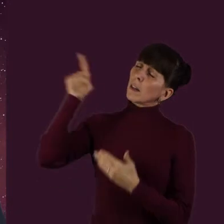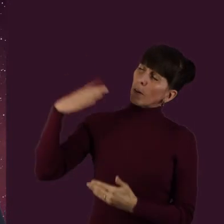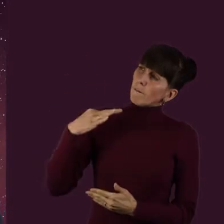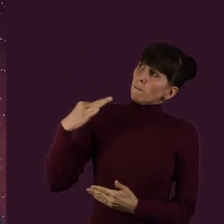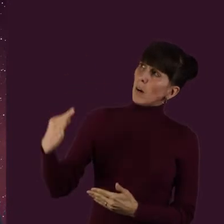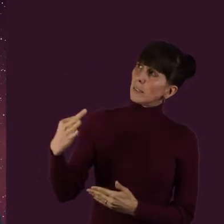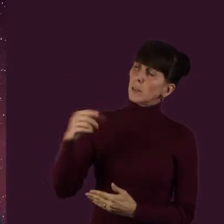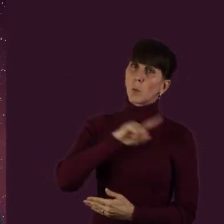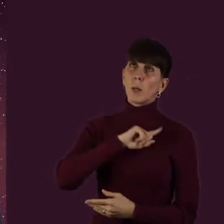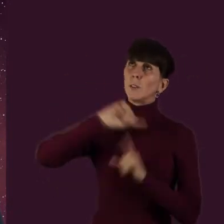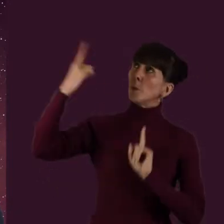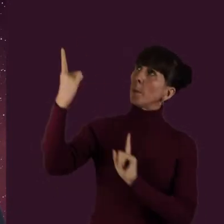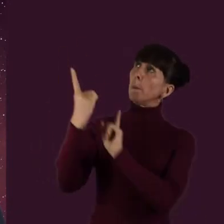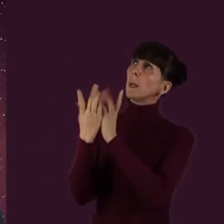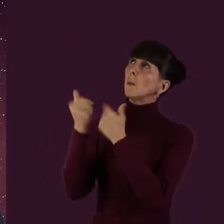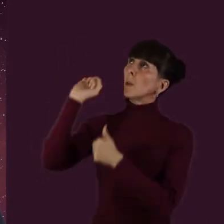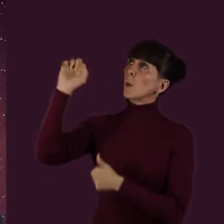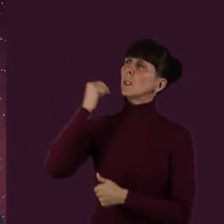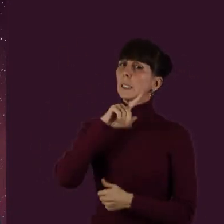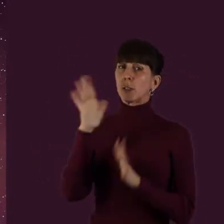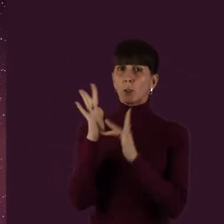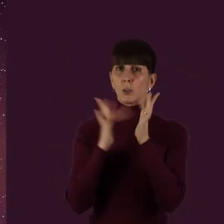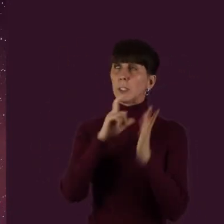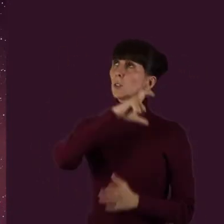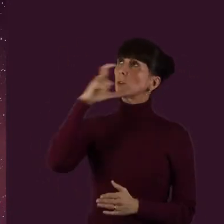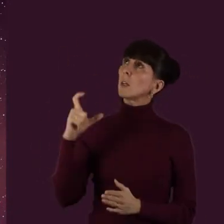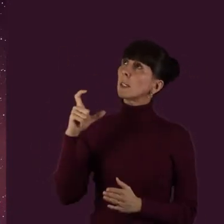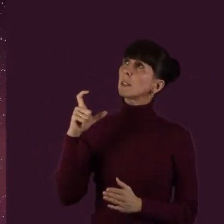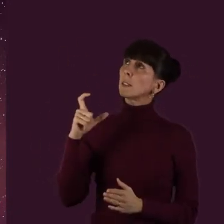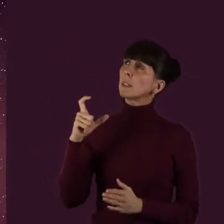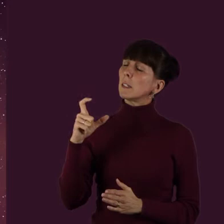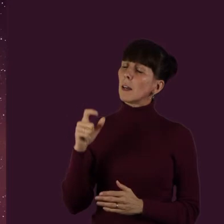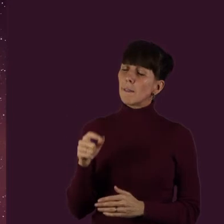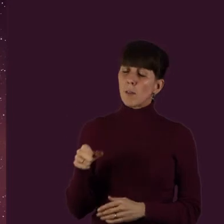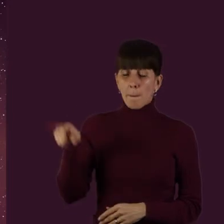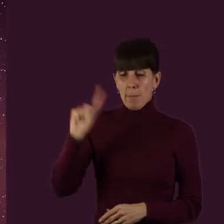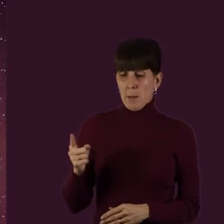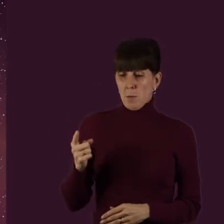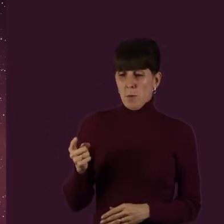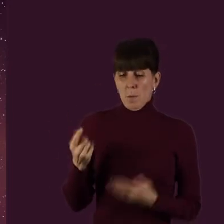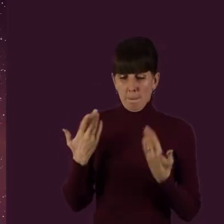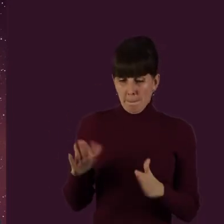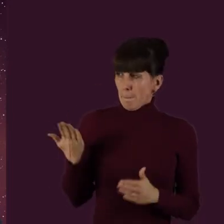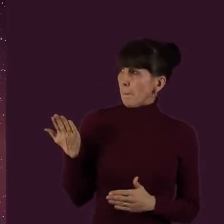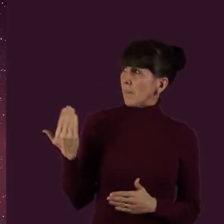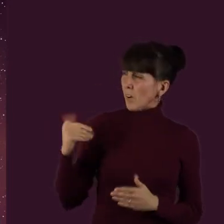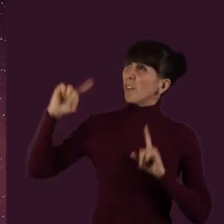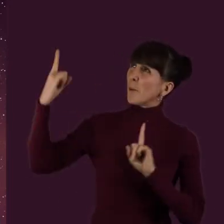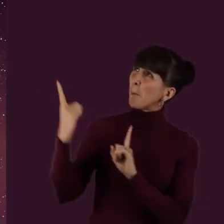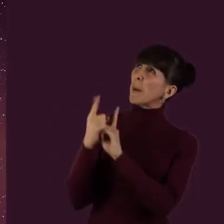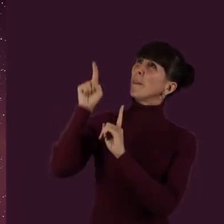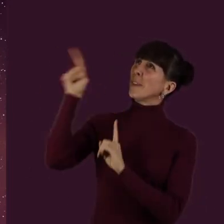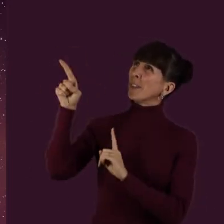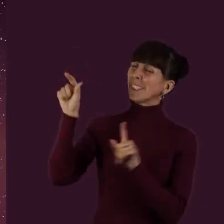meet with your Son, Jesus Christ. And Lord, that for those people who have done so, just as the shepherds did, as the wise